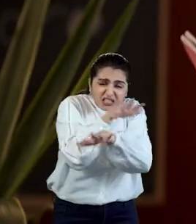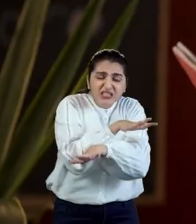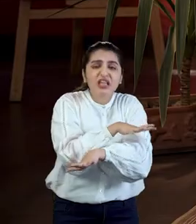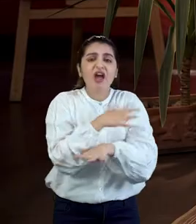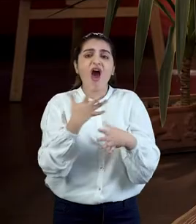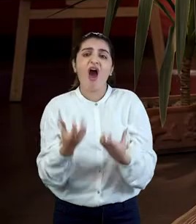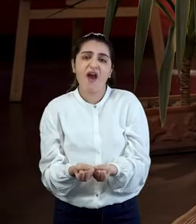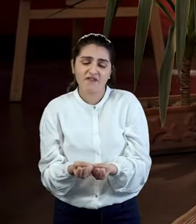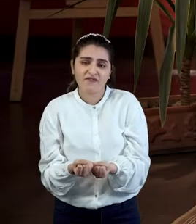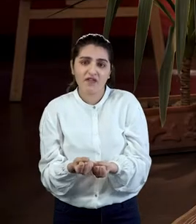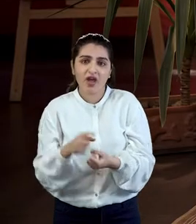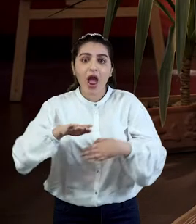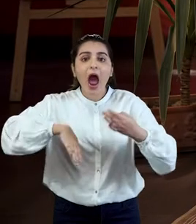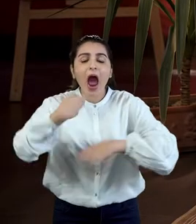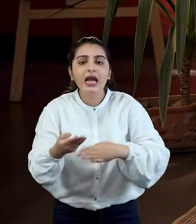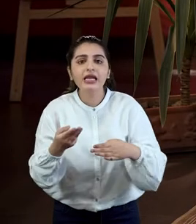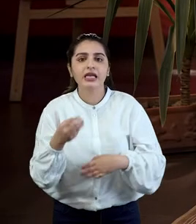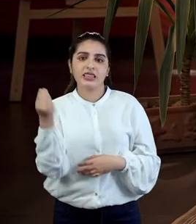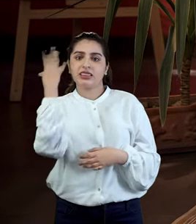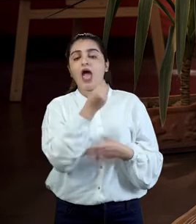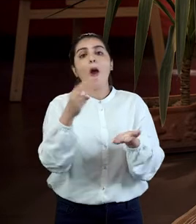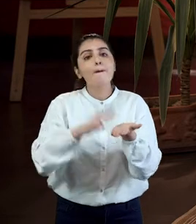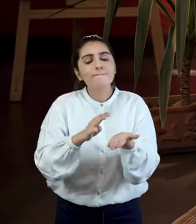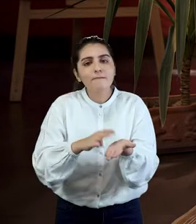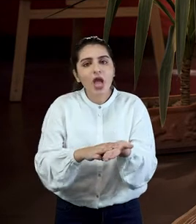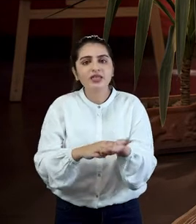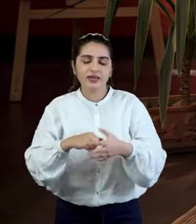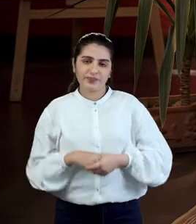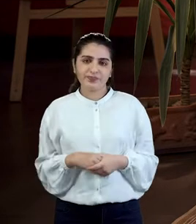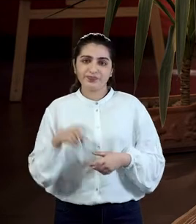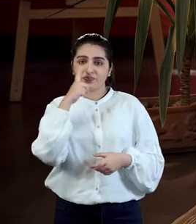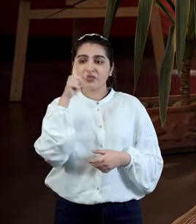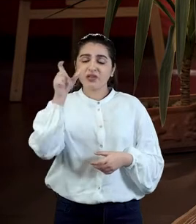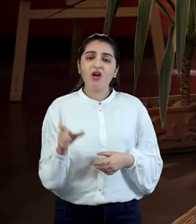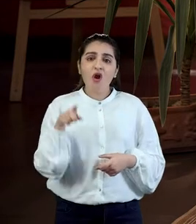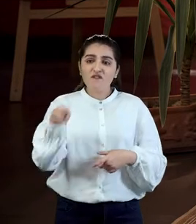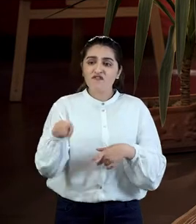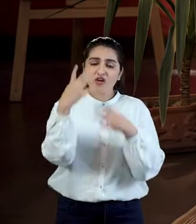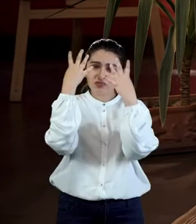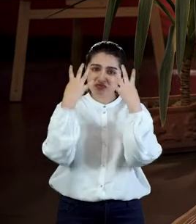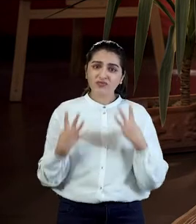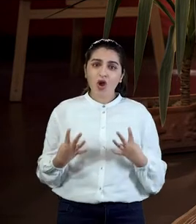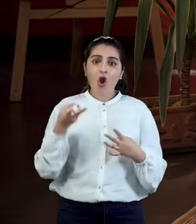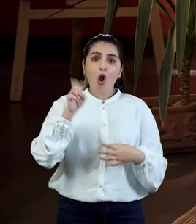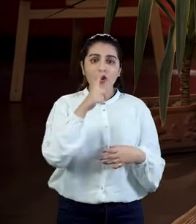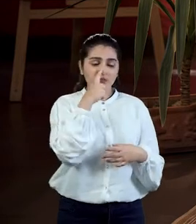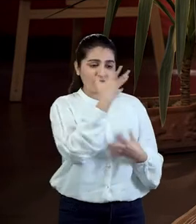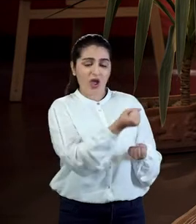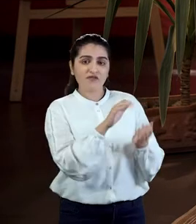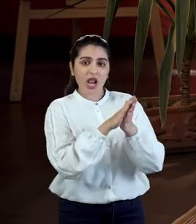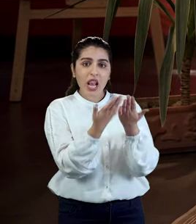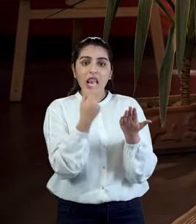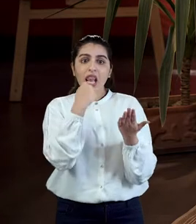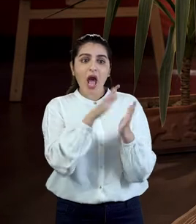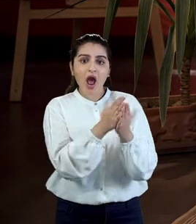yuck. The next day was Monday. The wizard unlocked the cellar door. He was holding the big red book